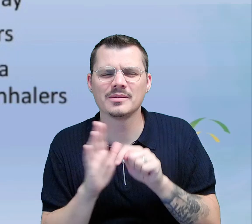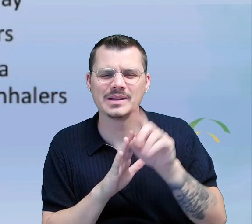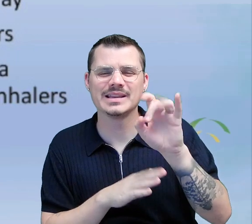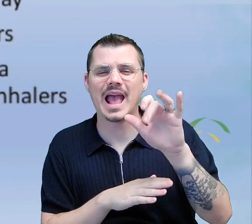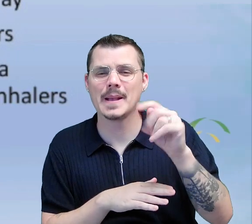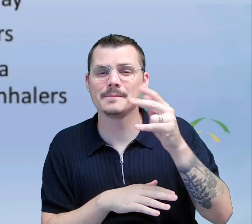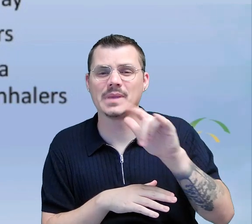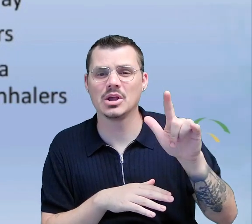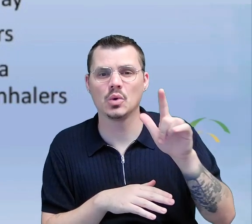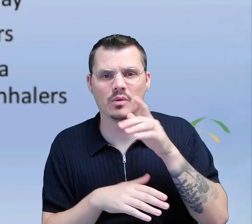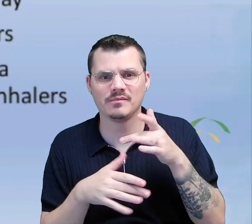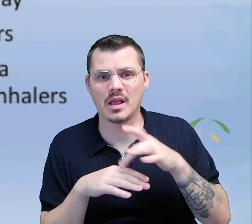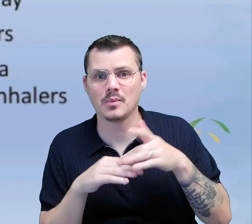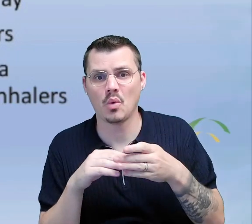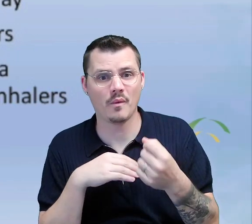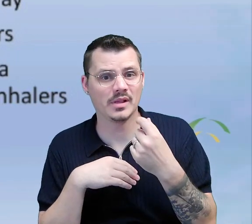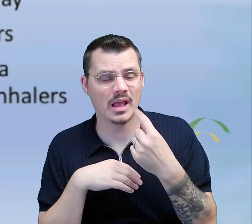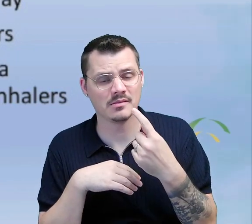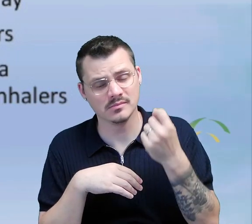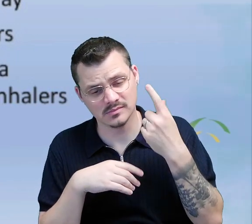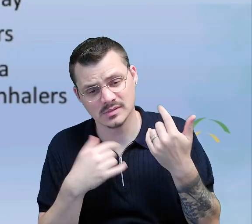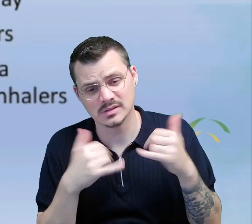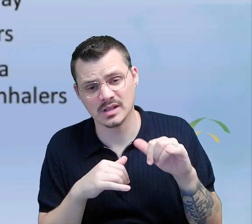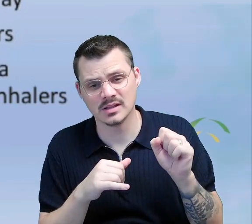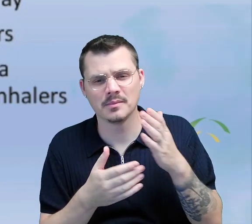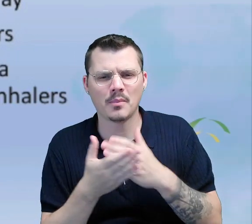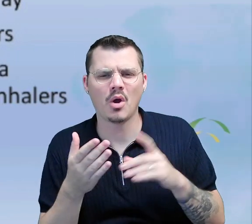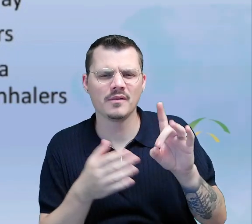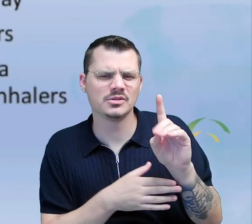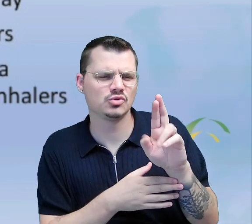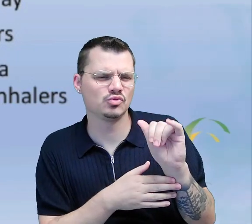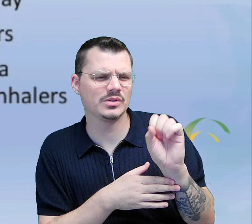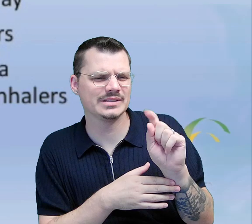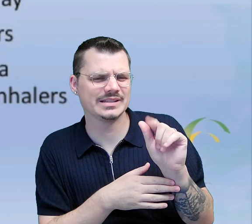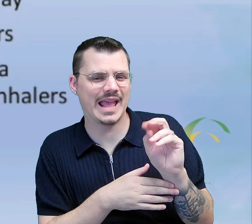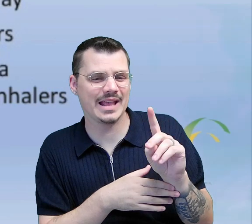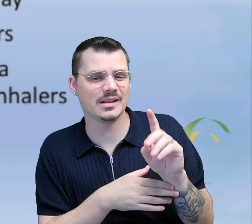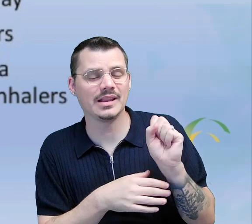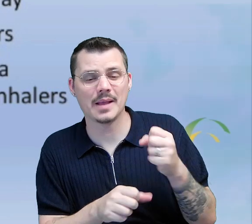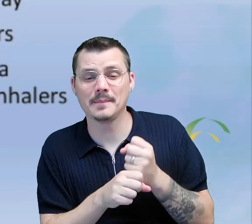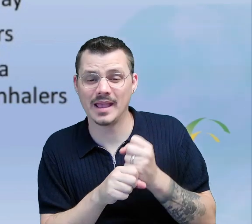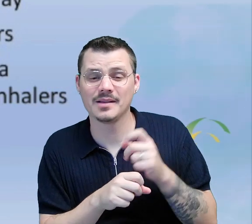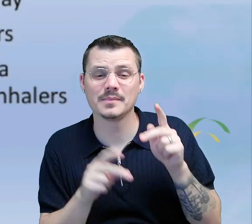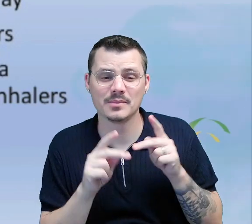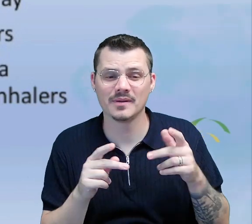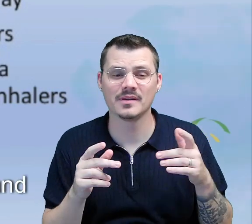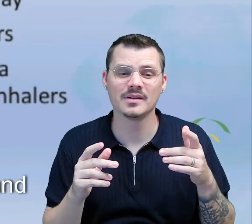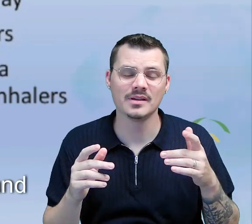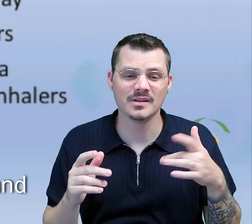used to be available over the counter, still is. It's part of Dristan. Can make people